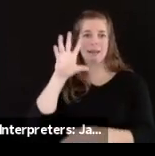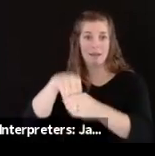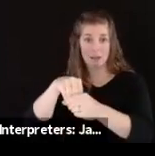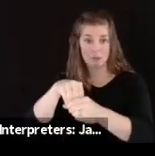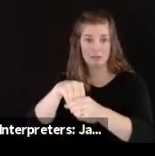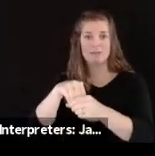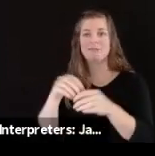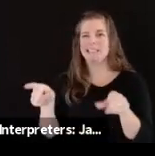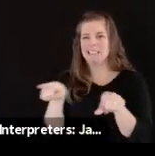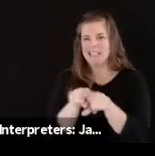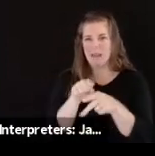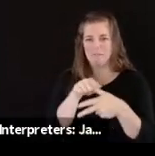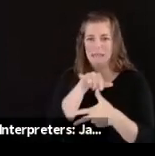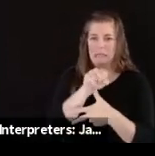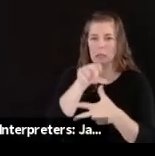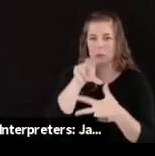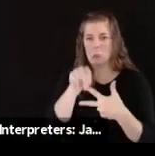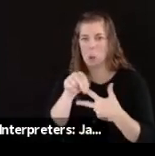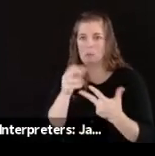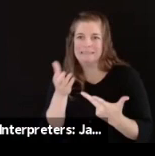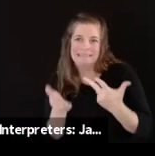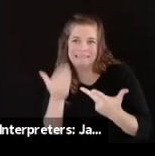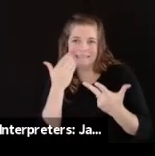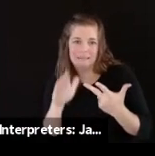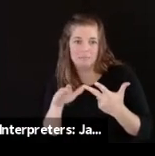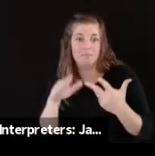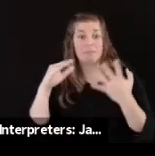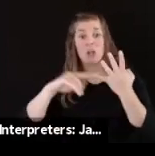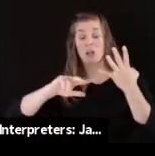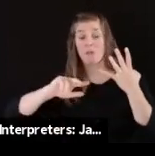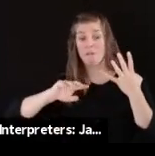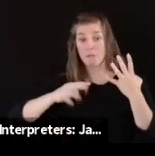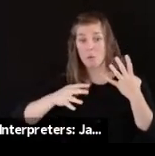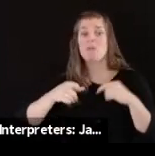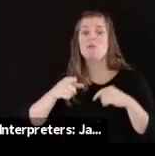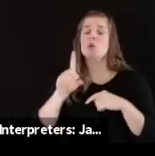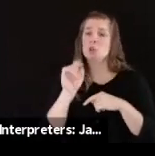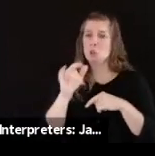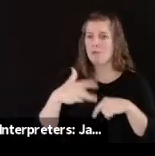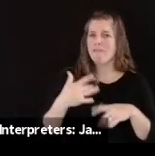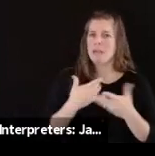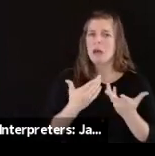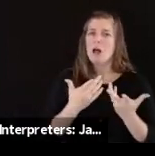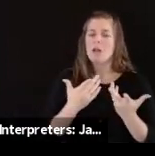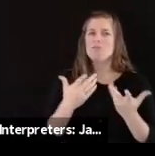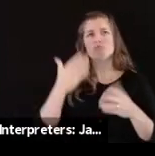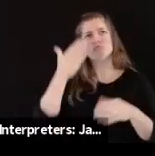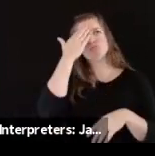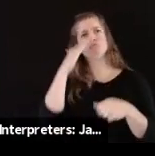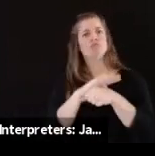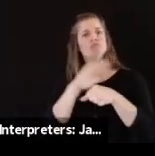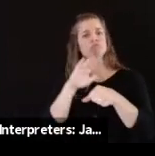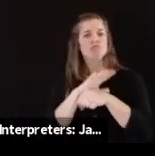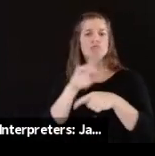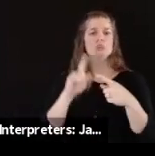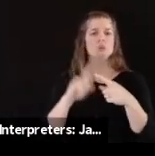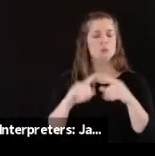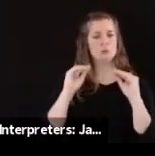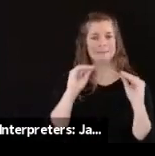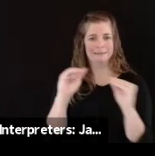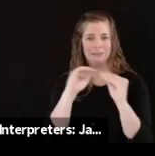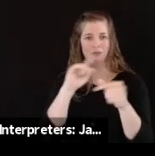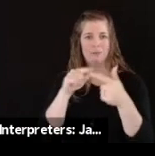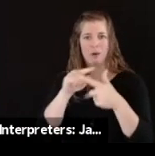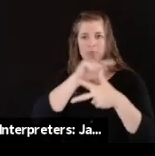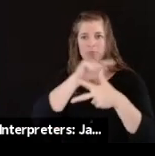then the final question will be, do you feel equipped to teach about these topics? So I will ask that Tori launch the poll, which is